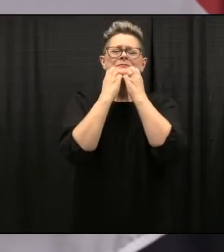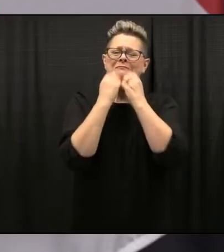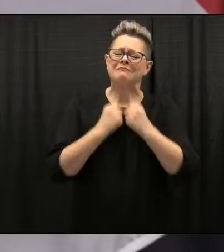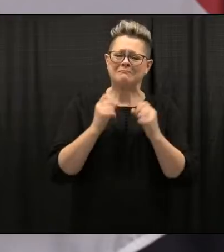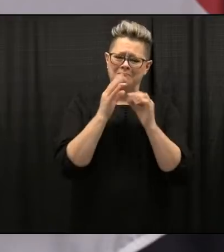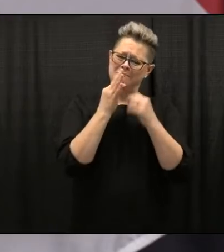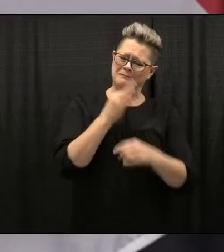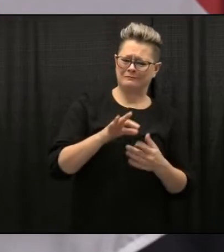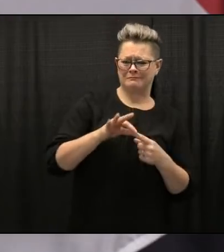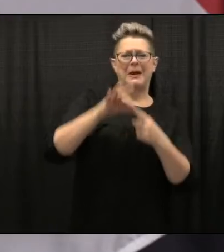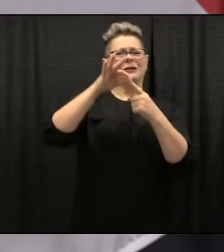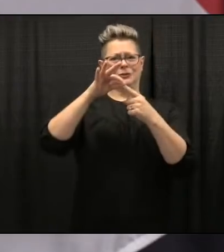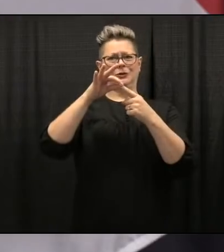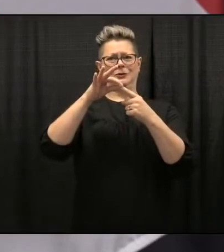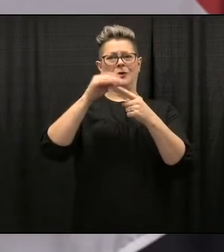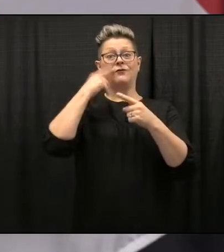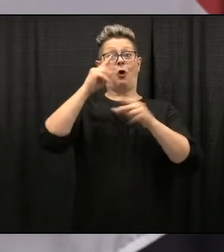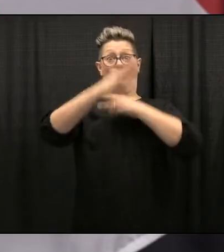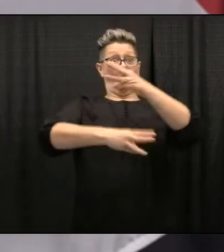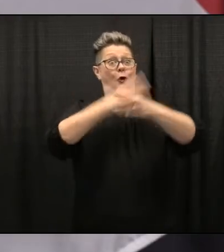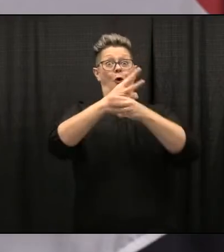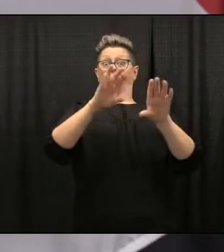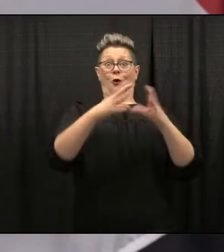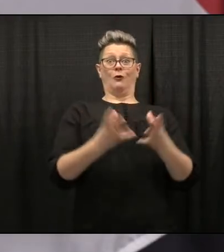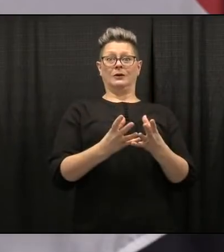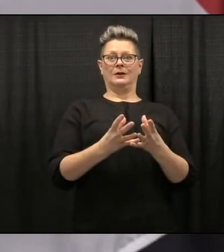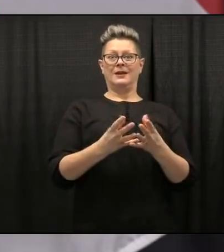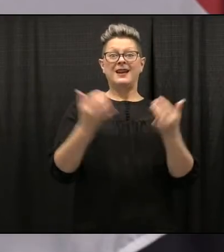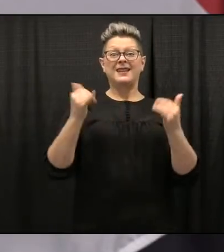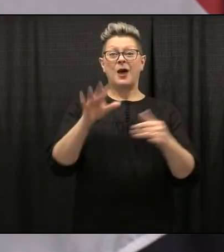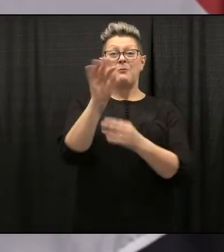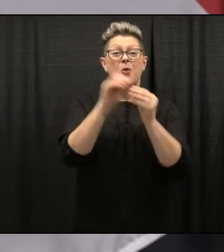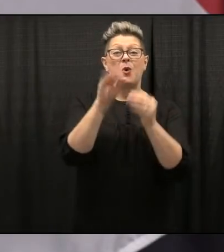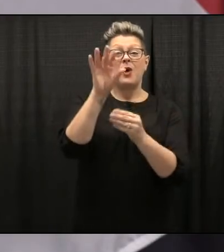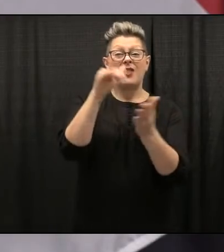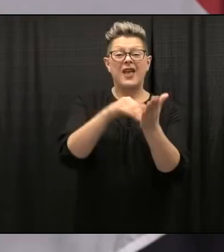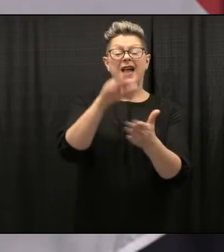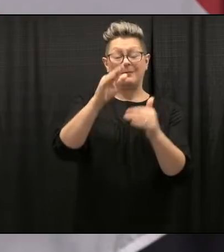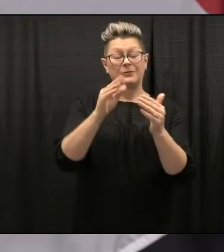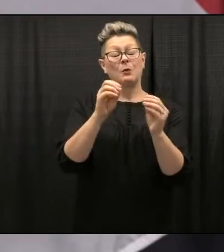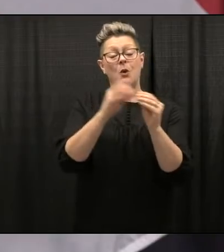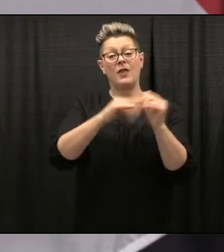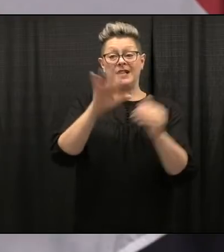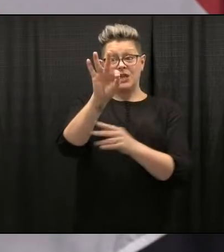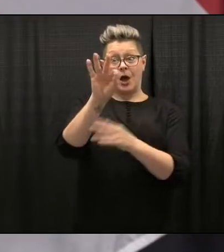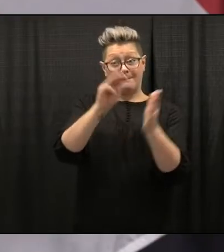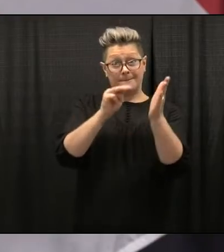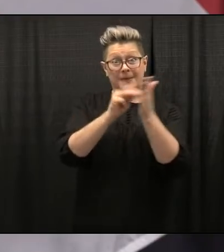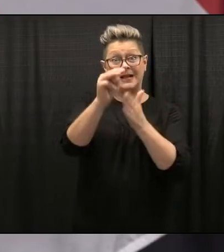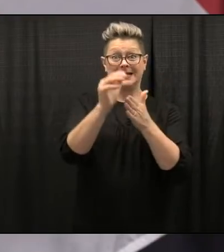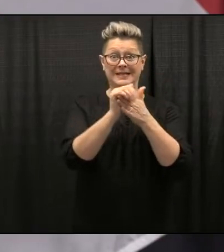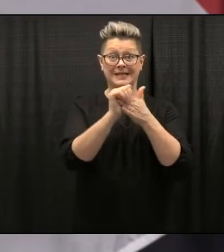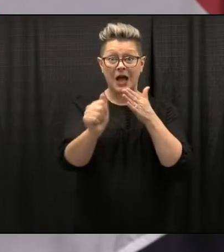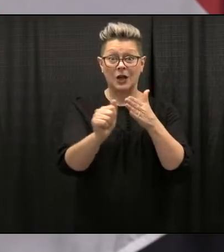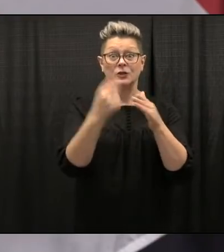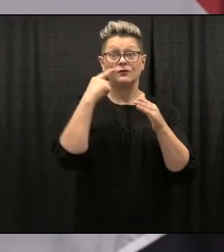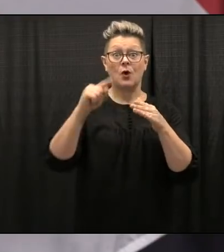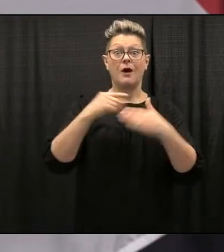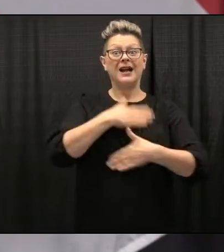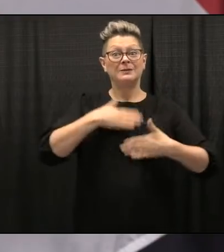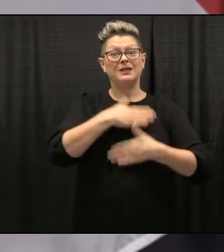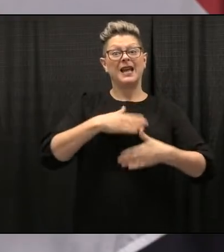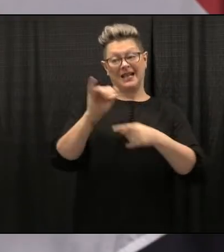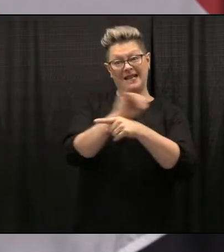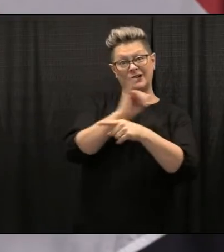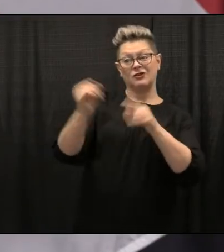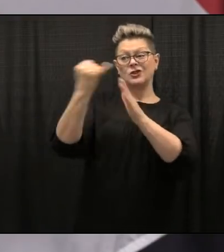world. So I'm pleased to announce today more than $9 million in funding for the Tourism and Hospitality Support Program and